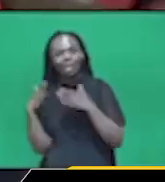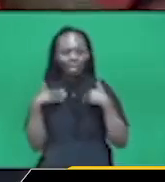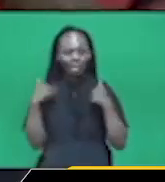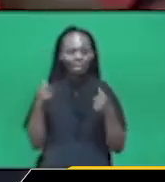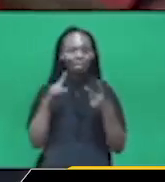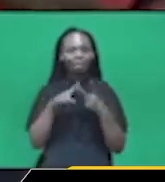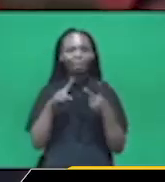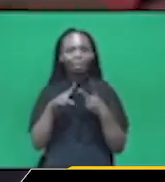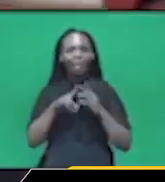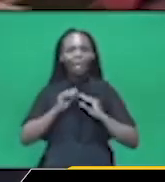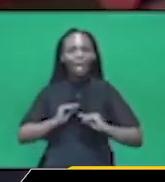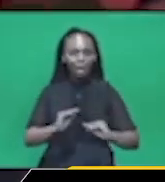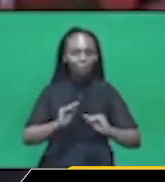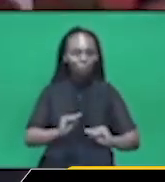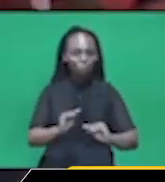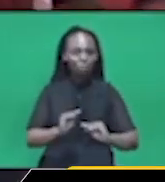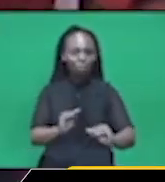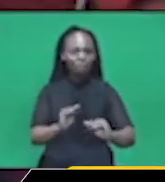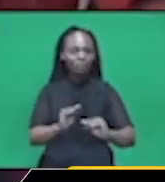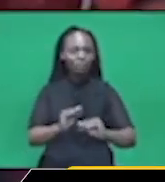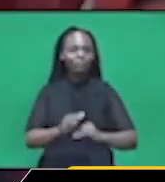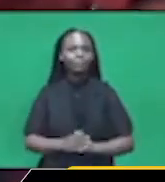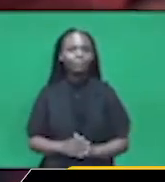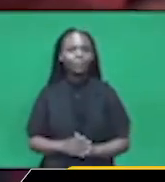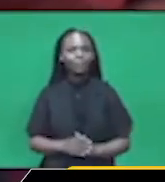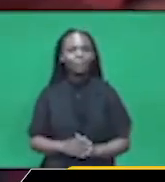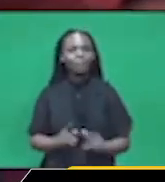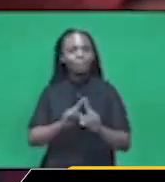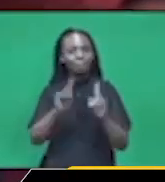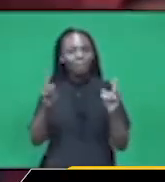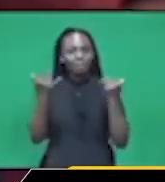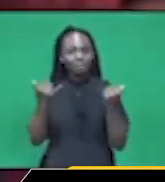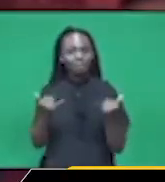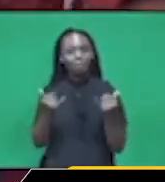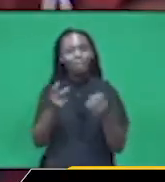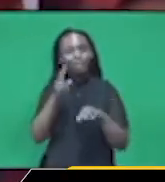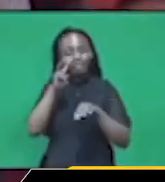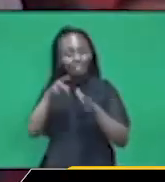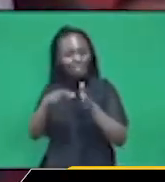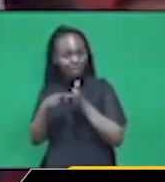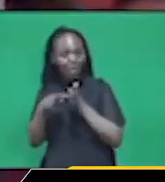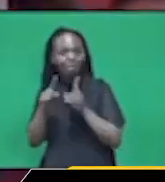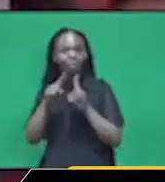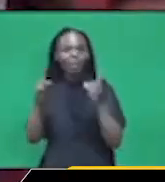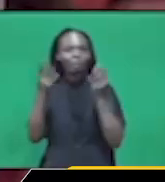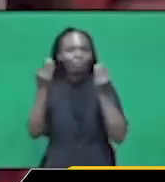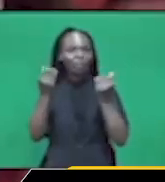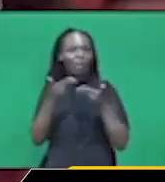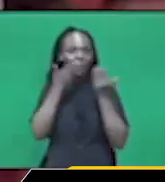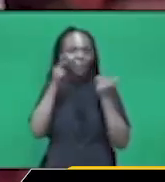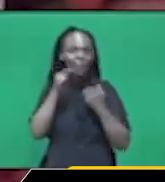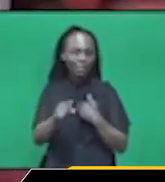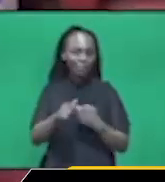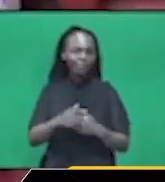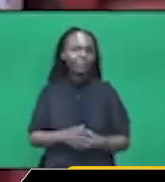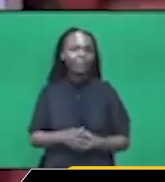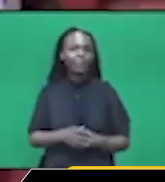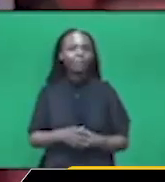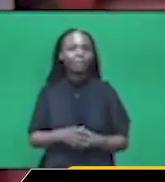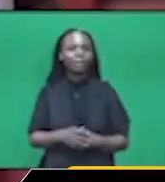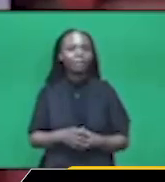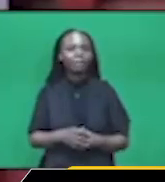are defunded budget after budget. At the point of production, there is coordinated